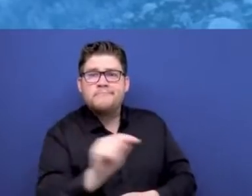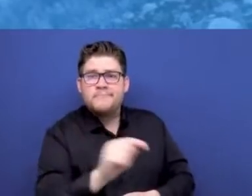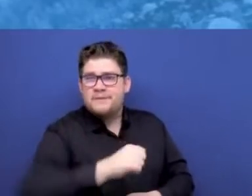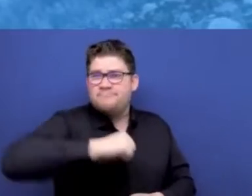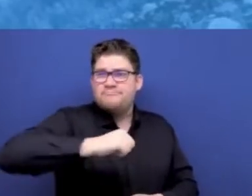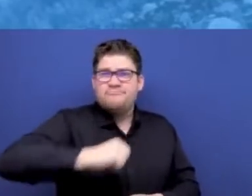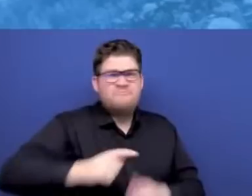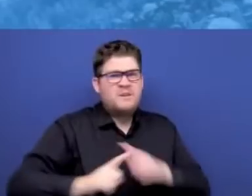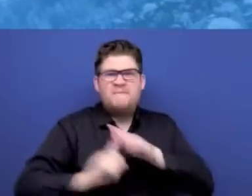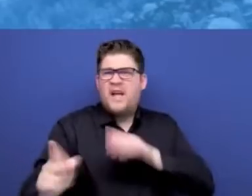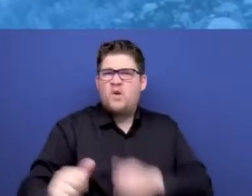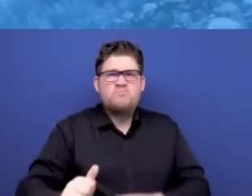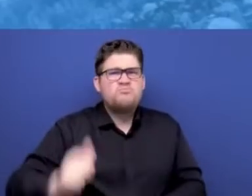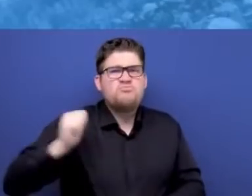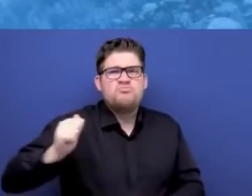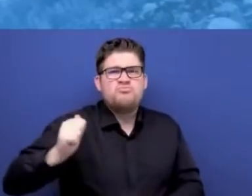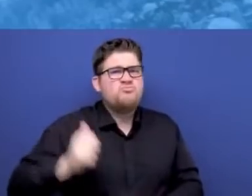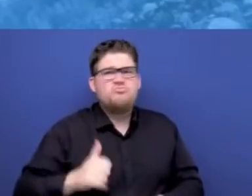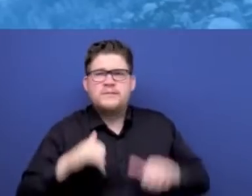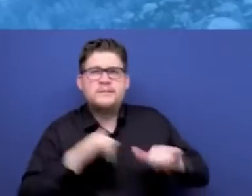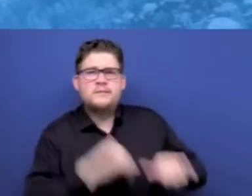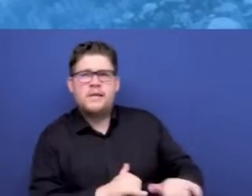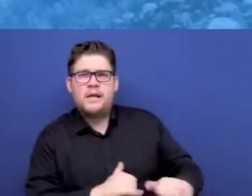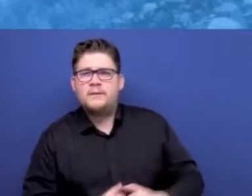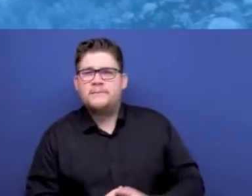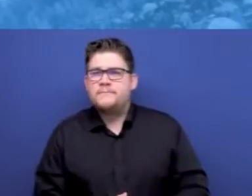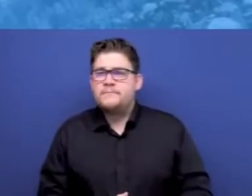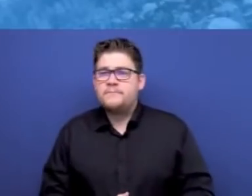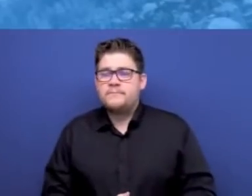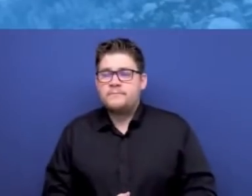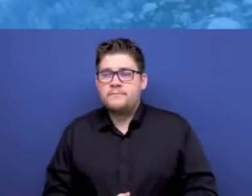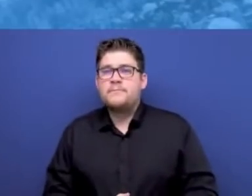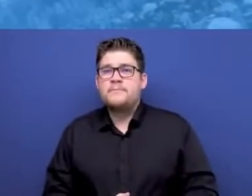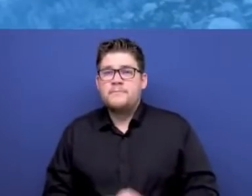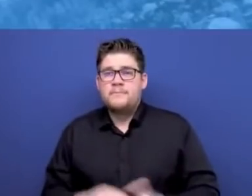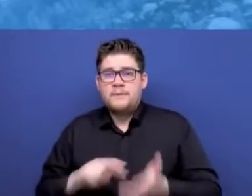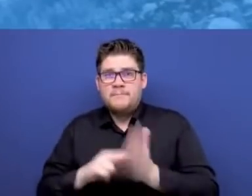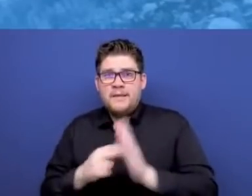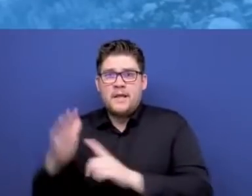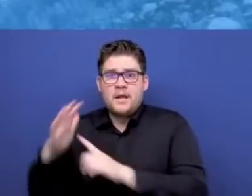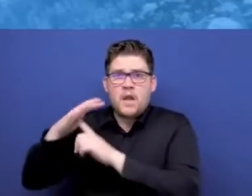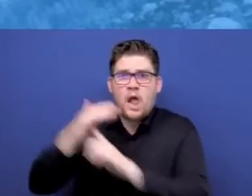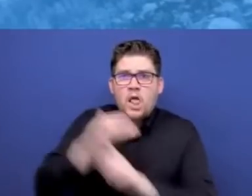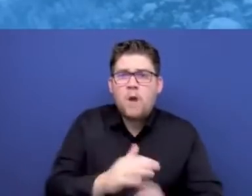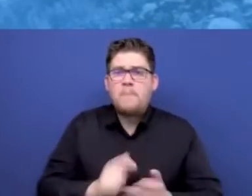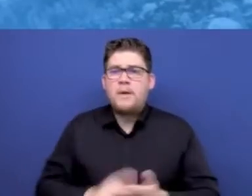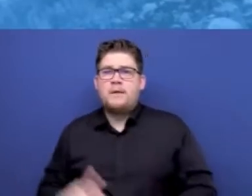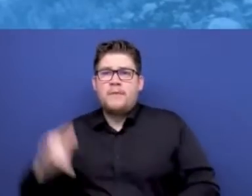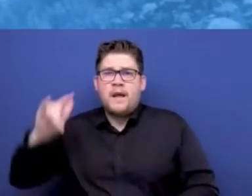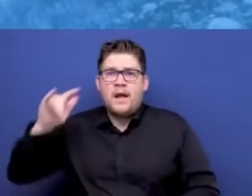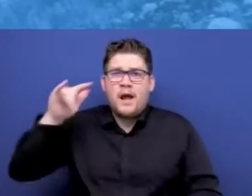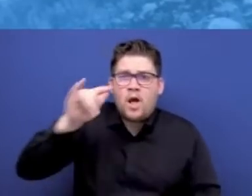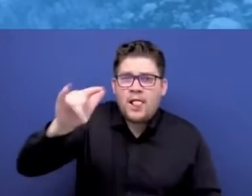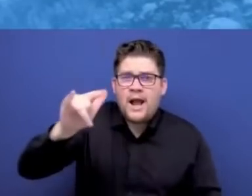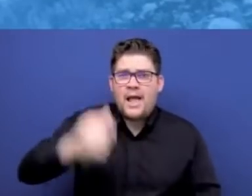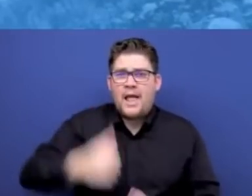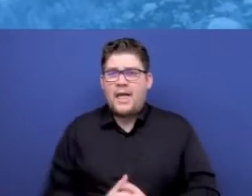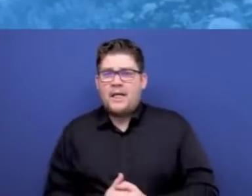operational efforts have been diverted, including helicopters and aircraft, to support individuals who have been trapped behind the fire